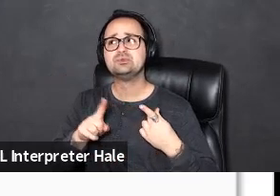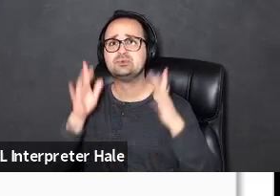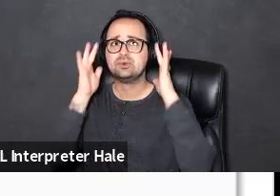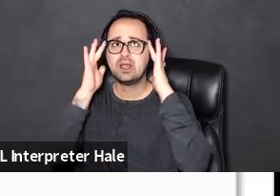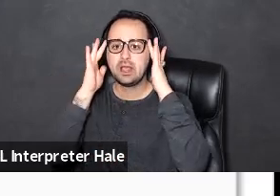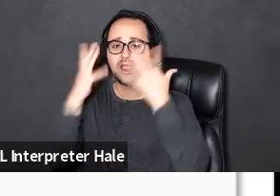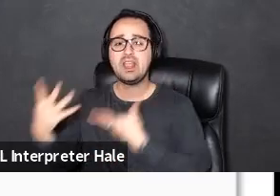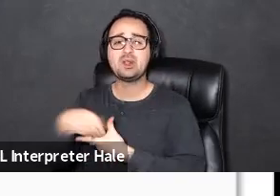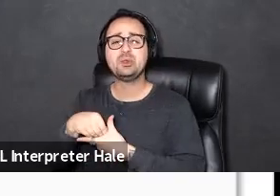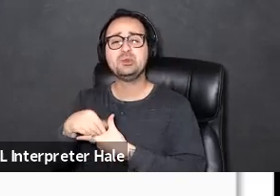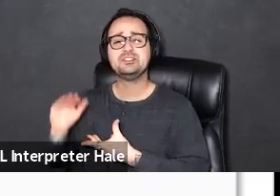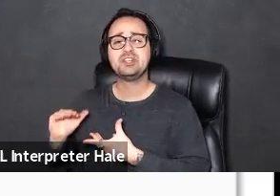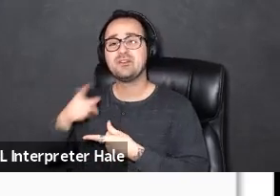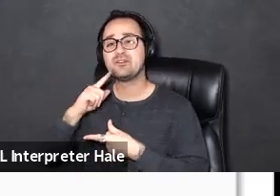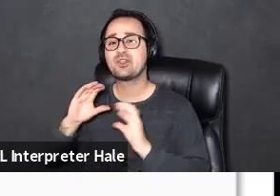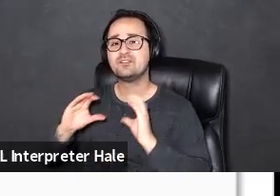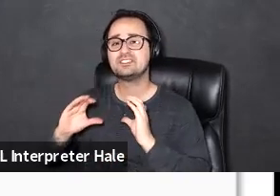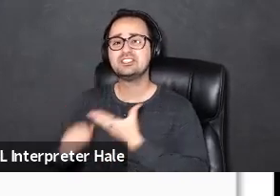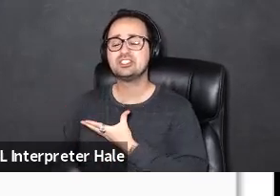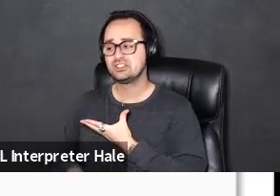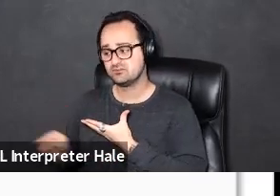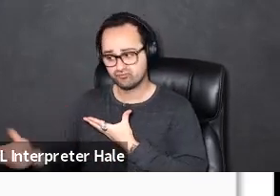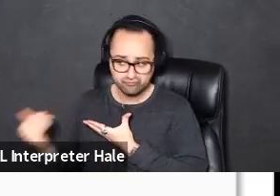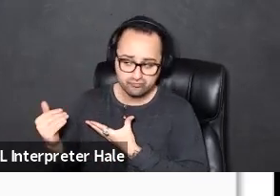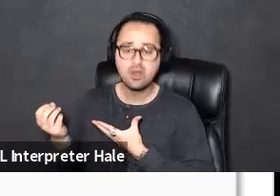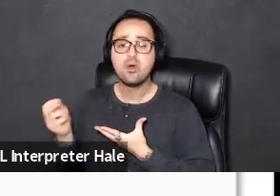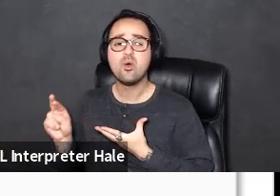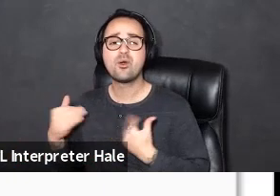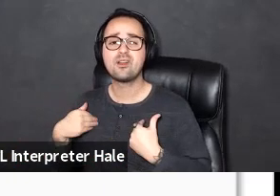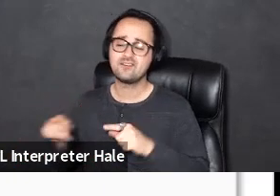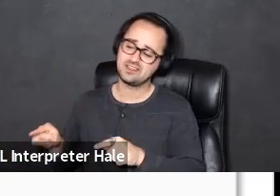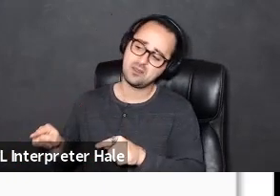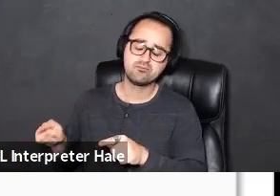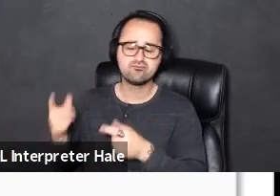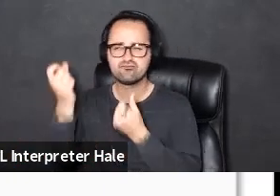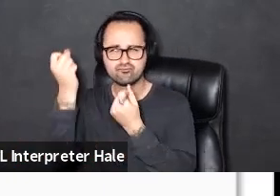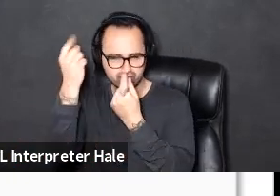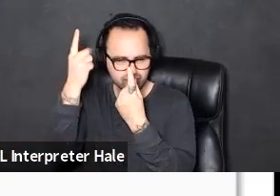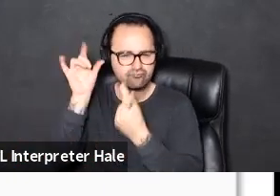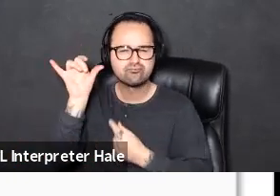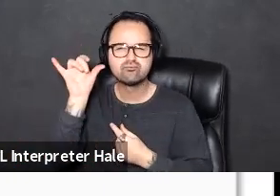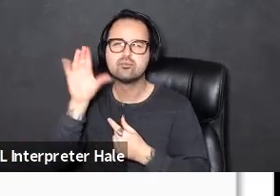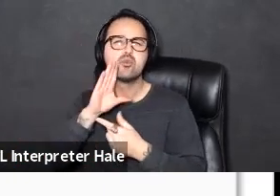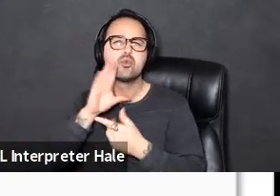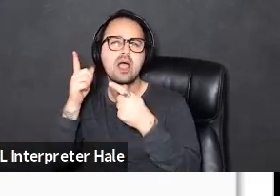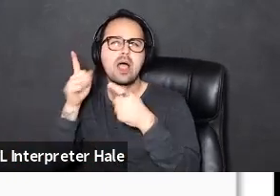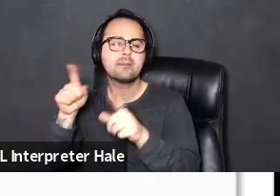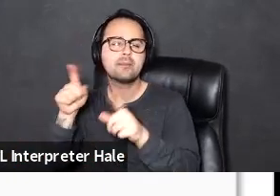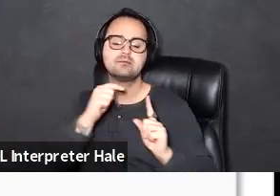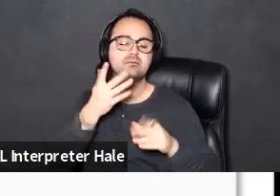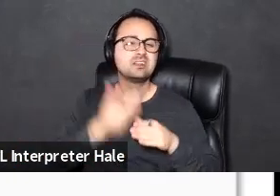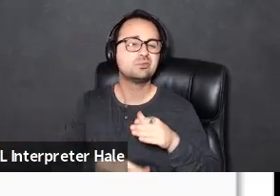include the child in the conversation or to at least have them have that understanding of what would happen in that